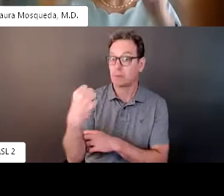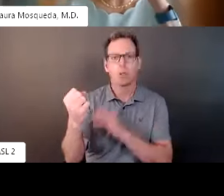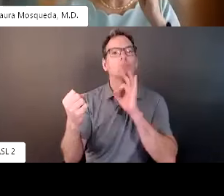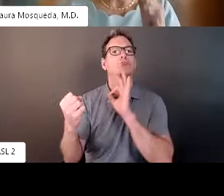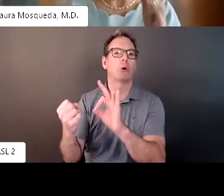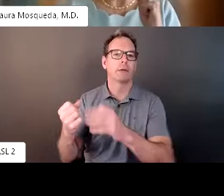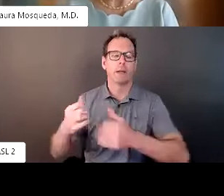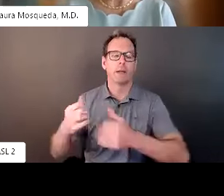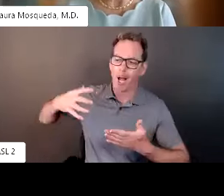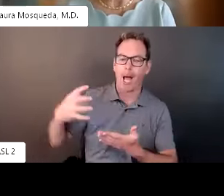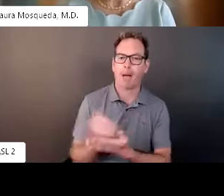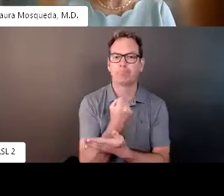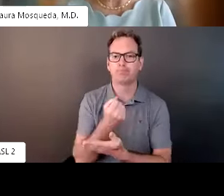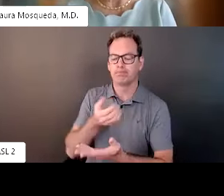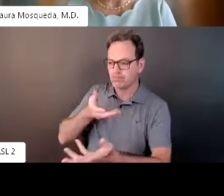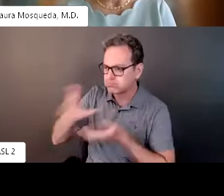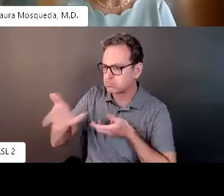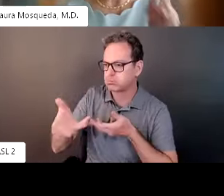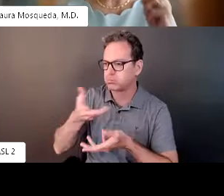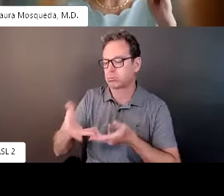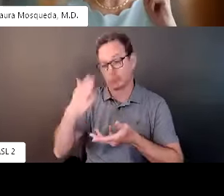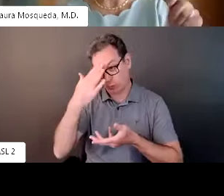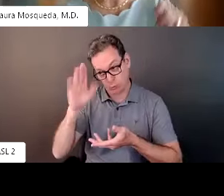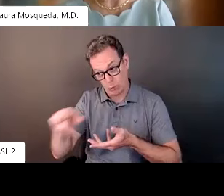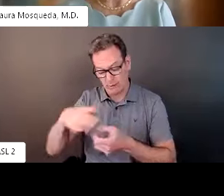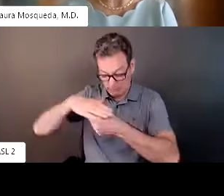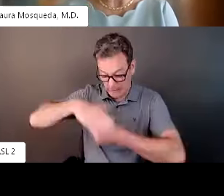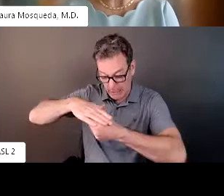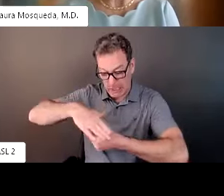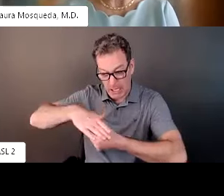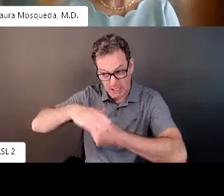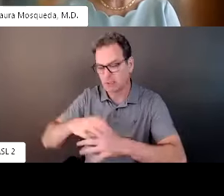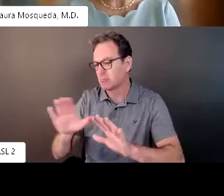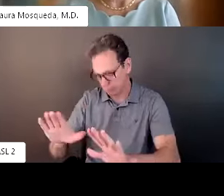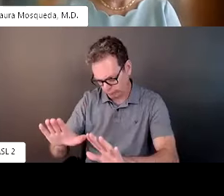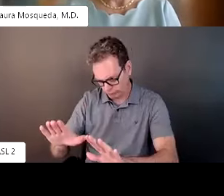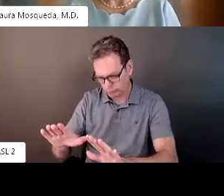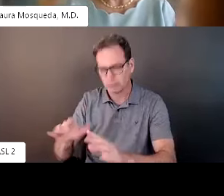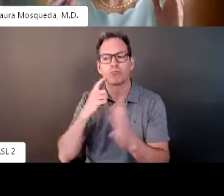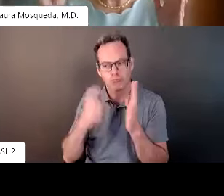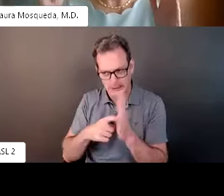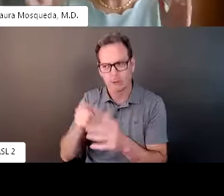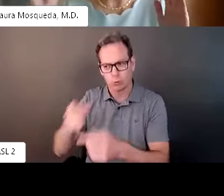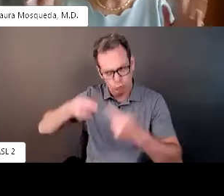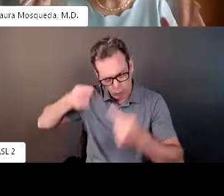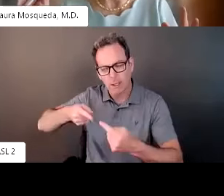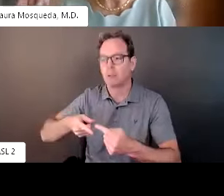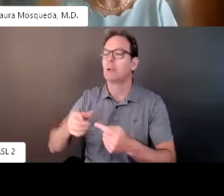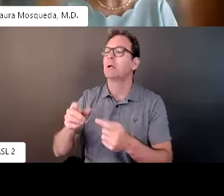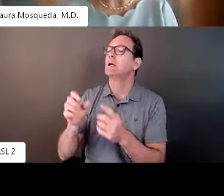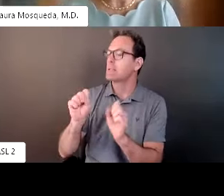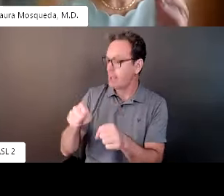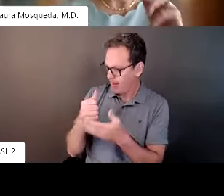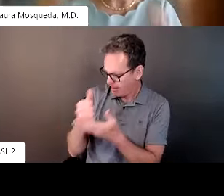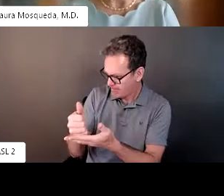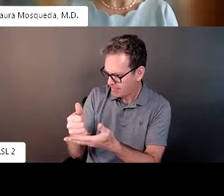understand it is never okay to hit your mom. And I want to help you so that that never happens. That's why we work in teams, by the